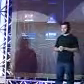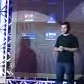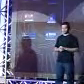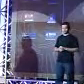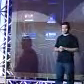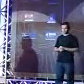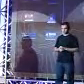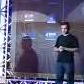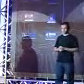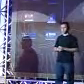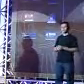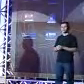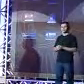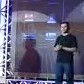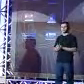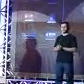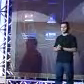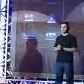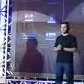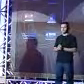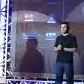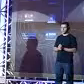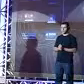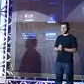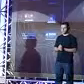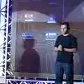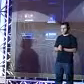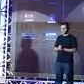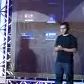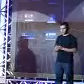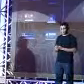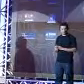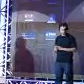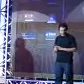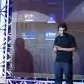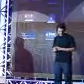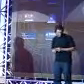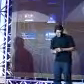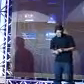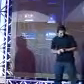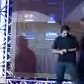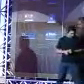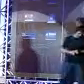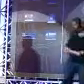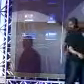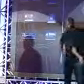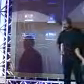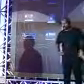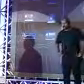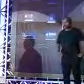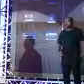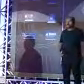Schutz's beginning are ones that I feel we still need to consider.